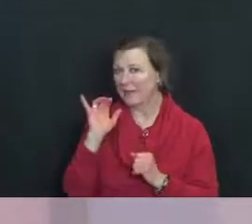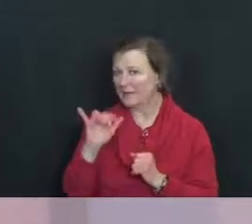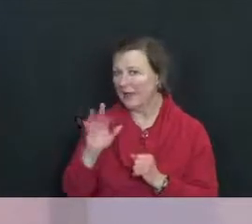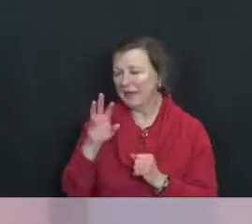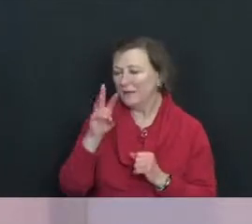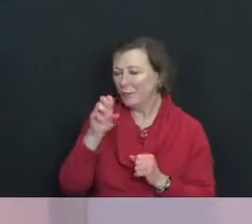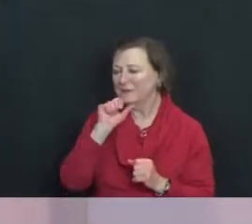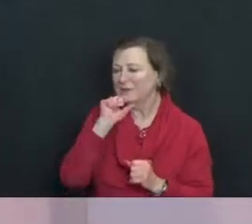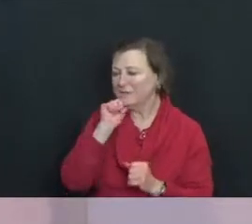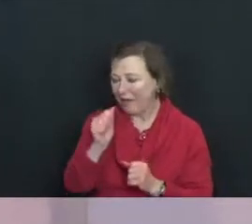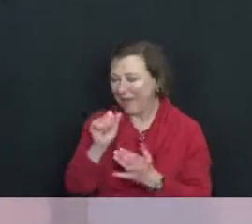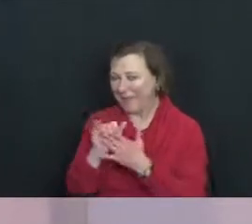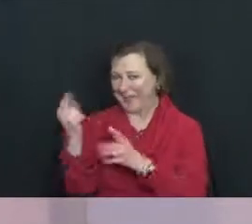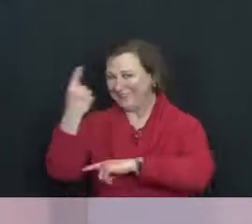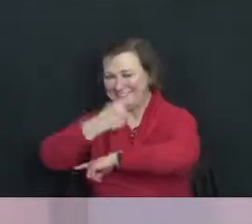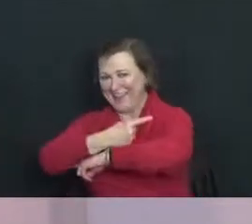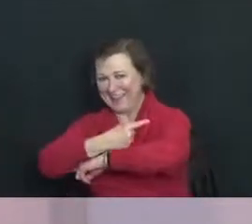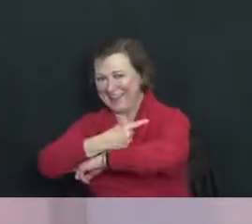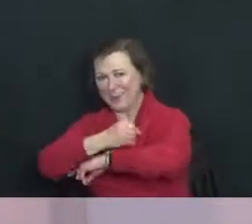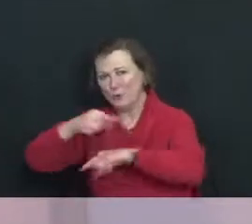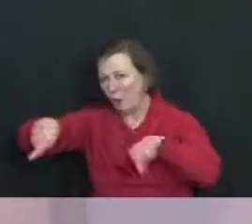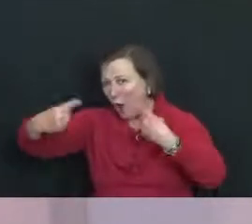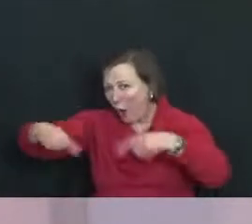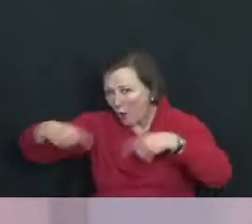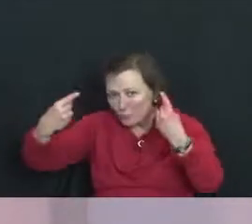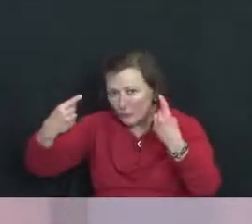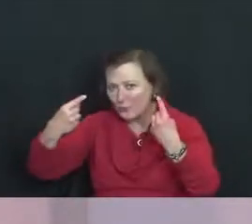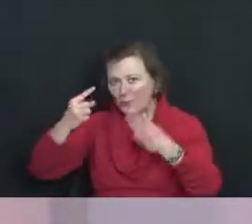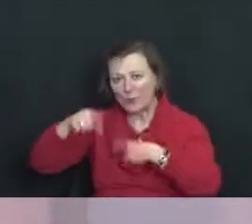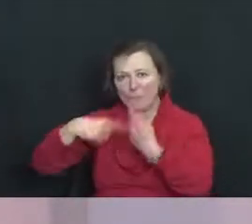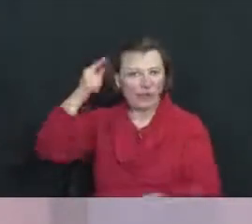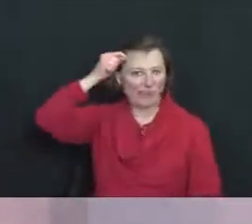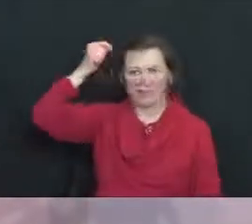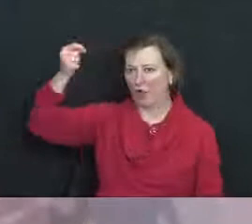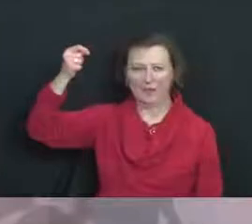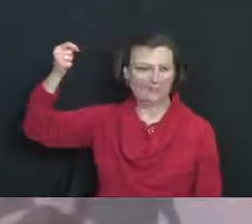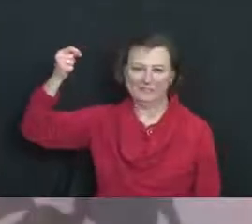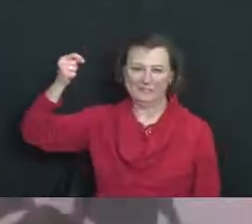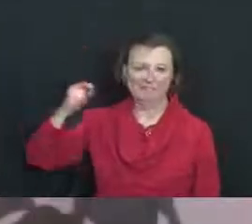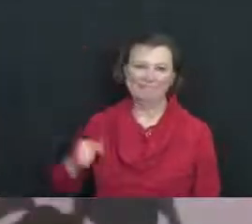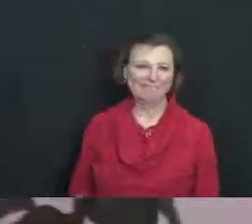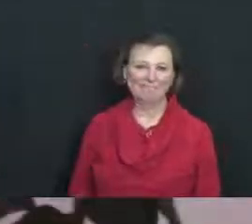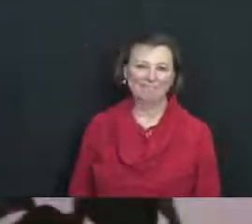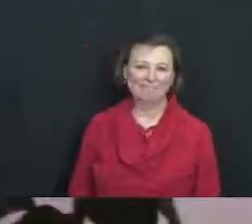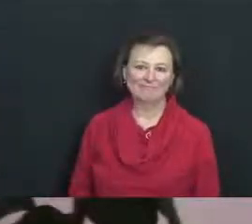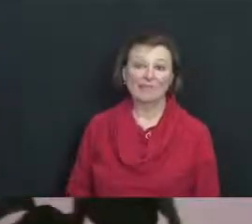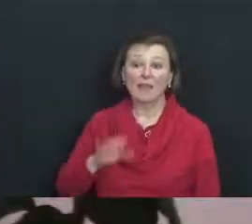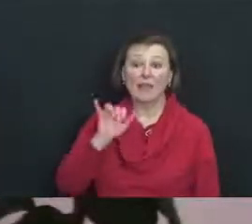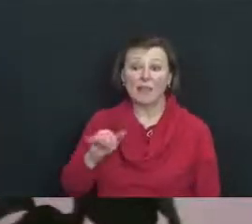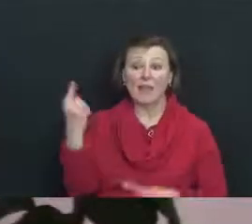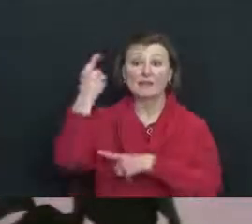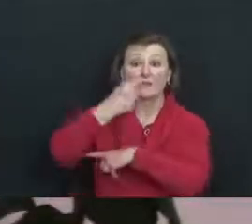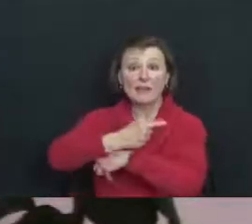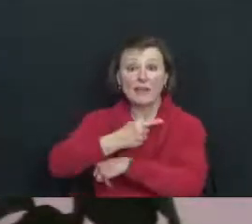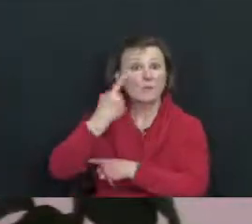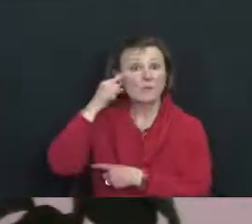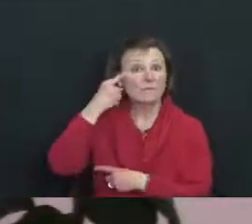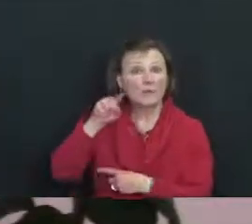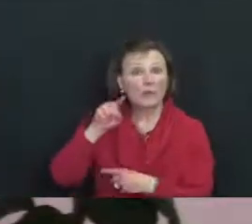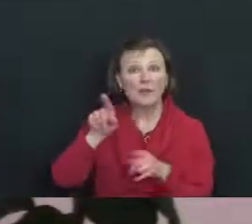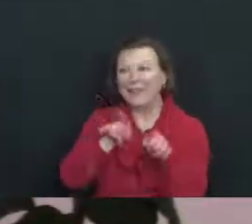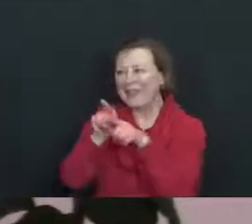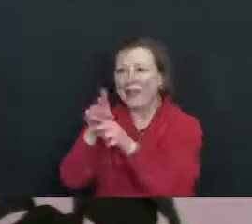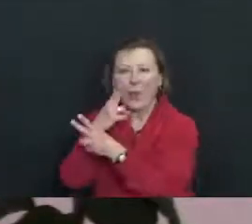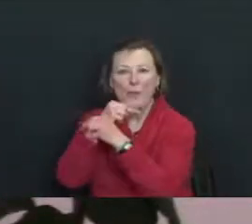day. That was not the day to argue about theology. It was a day to be like the rabbit